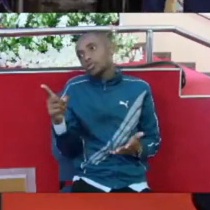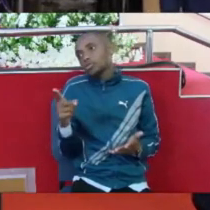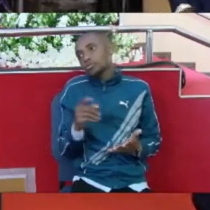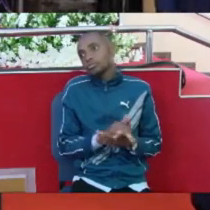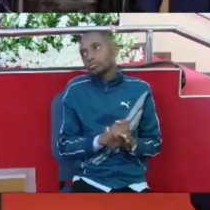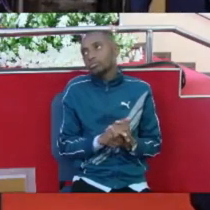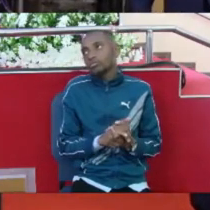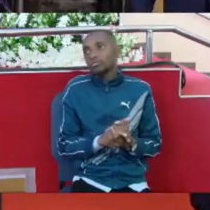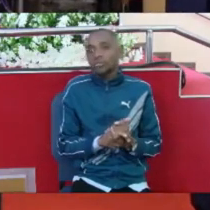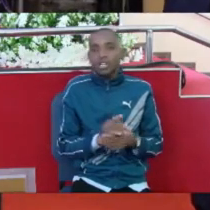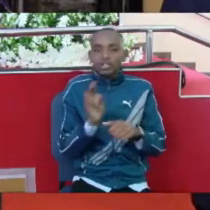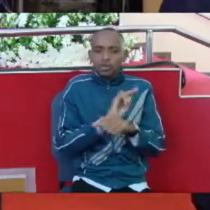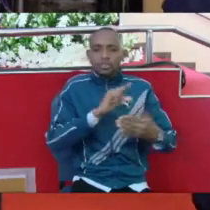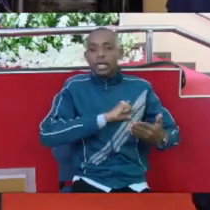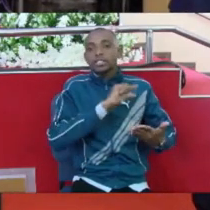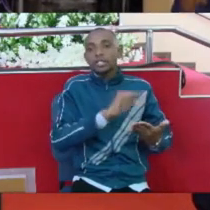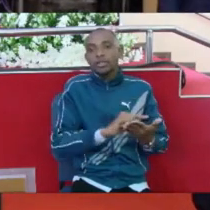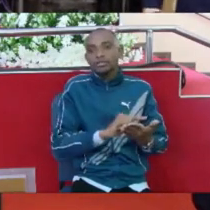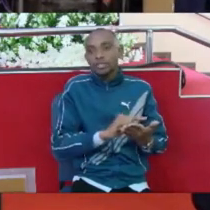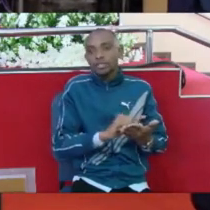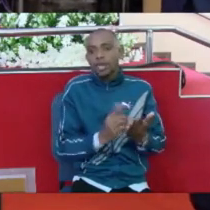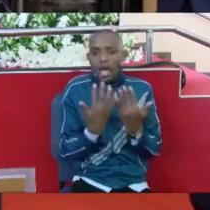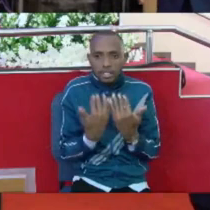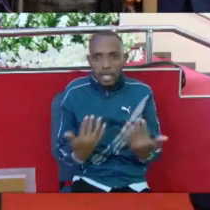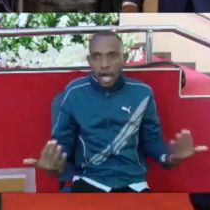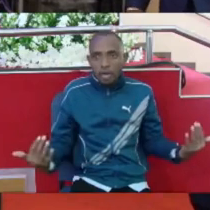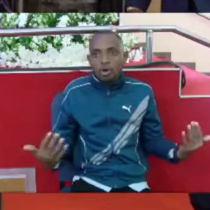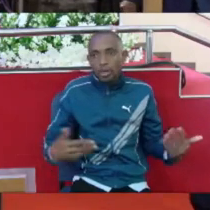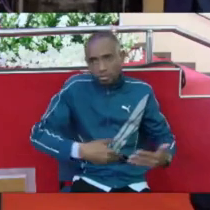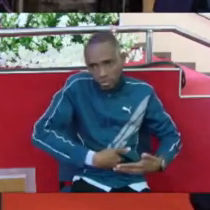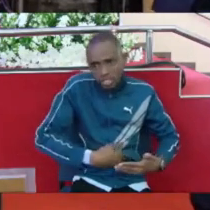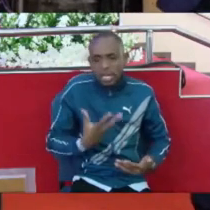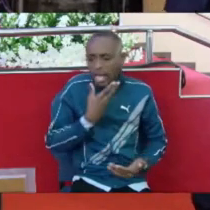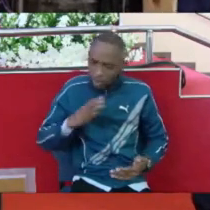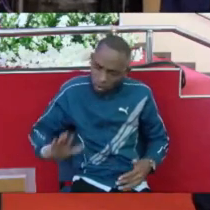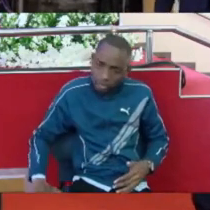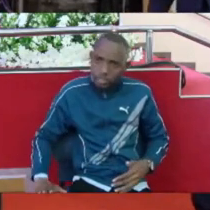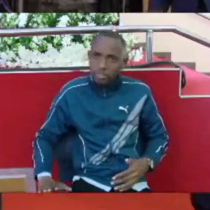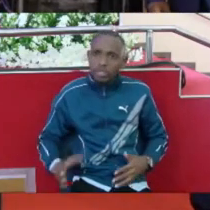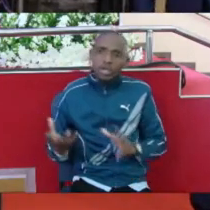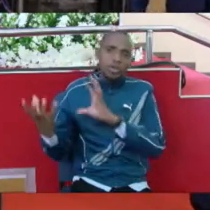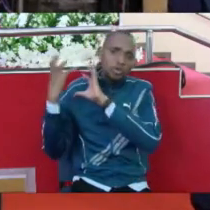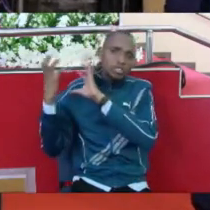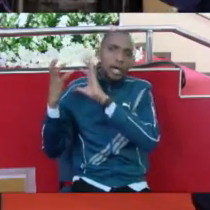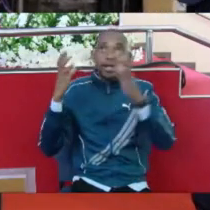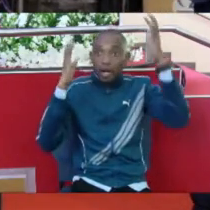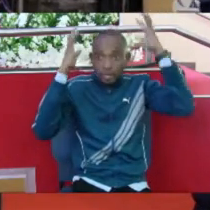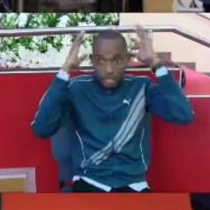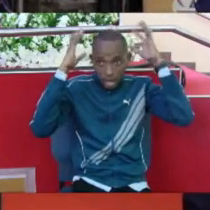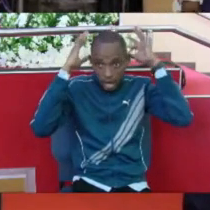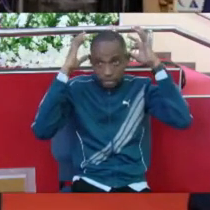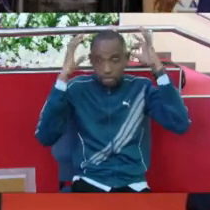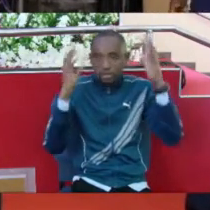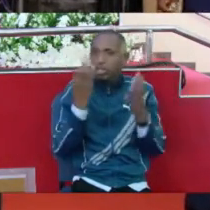He used that gift. And as a teenager, a little boy, he was carrying a big head